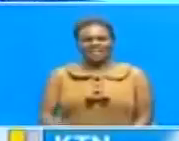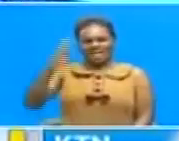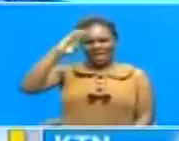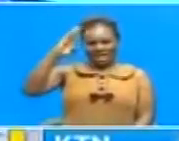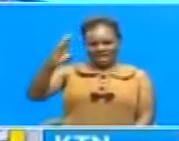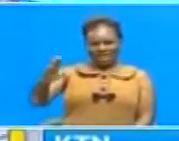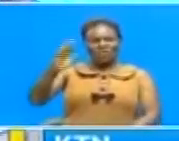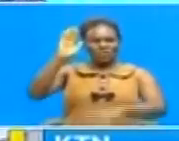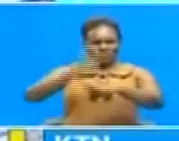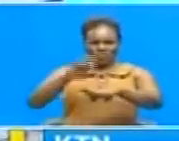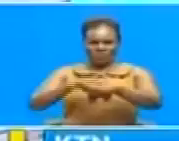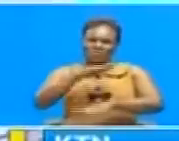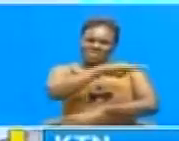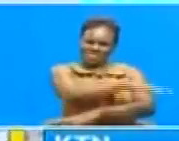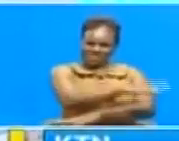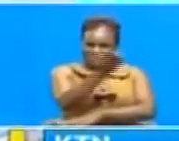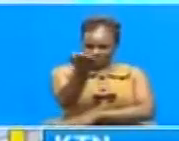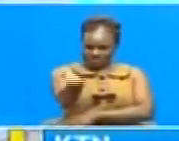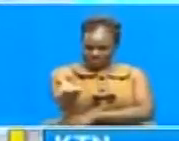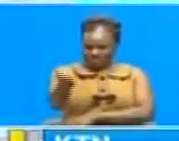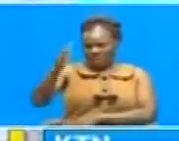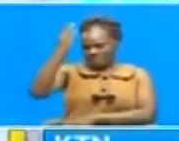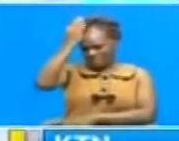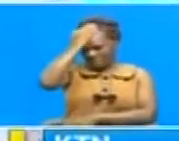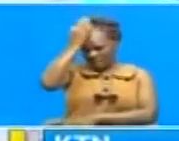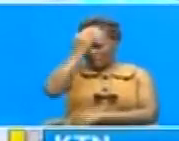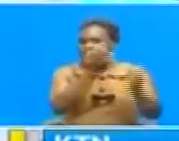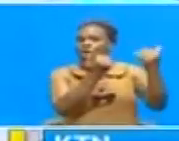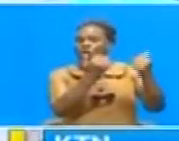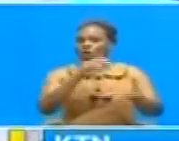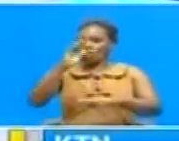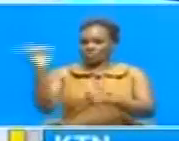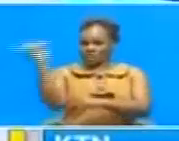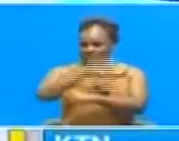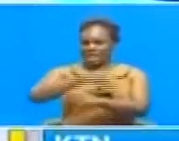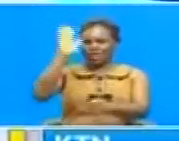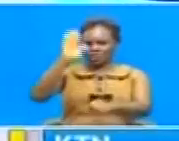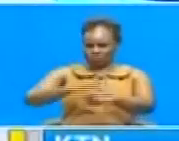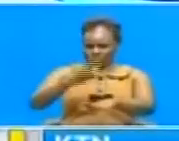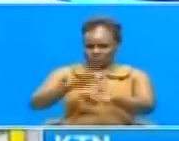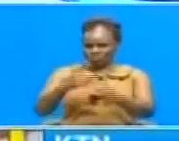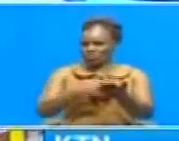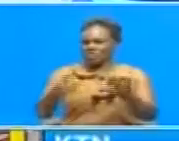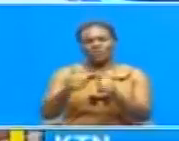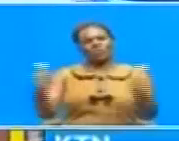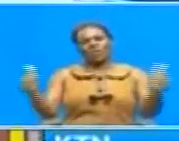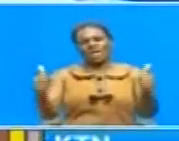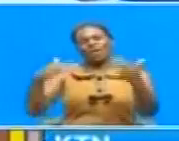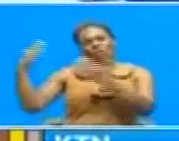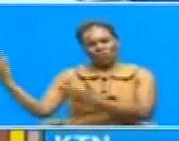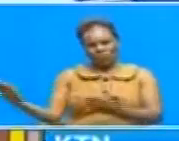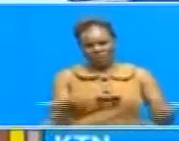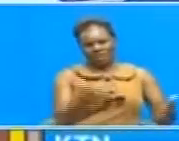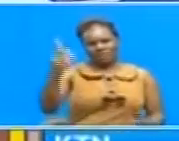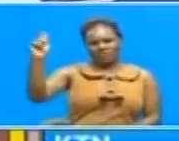Hello and a very good evening to you this Monday. I certainly hope you had a good day and started your week off well. Welcome